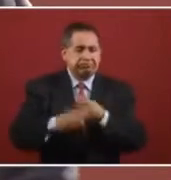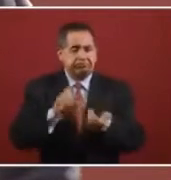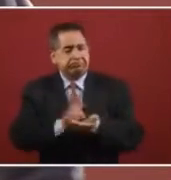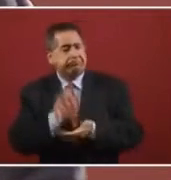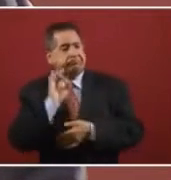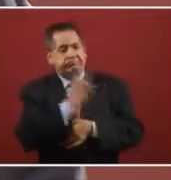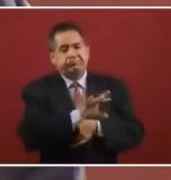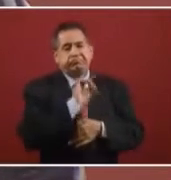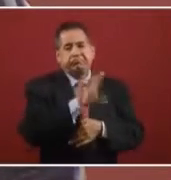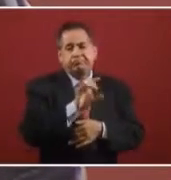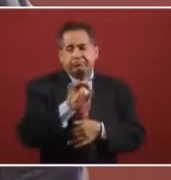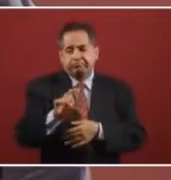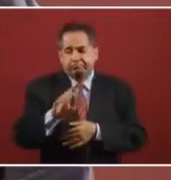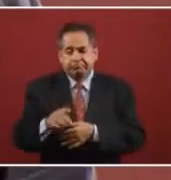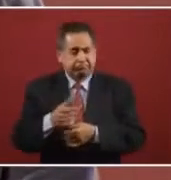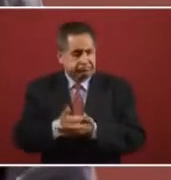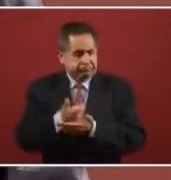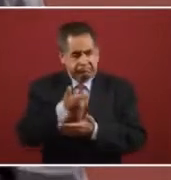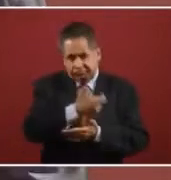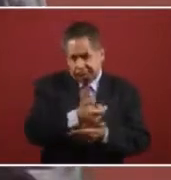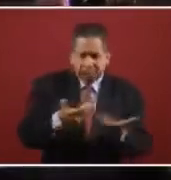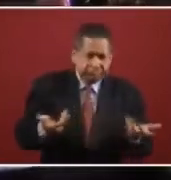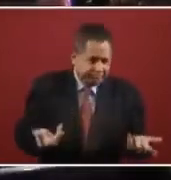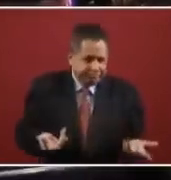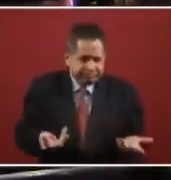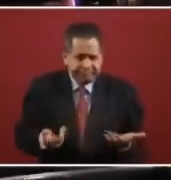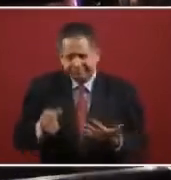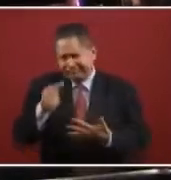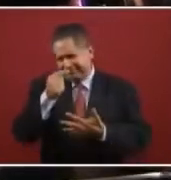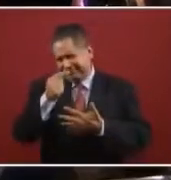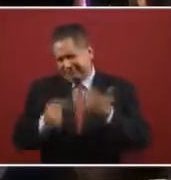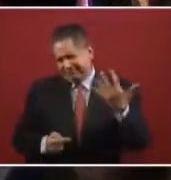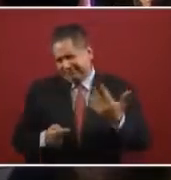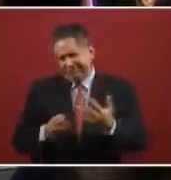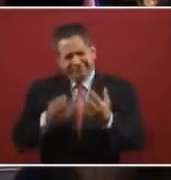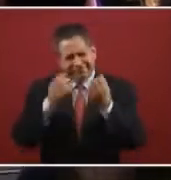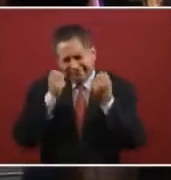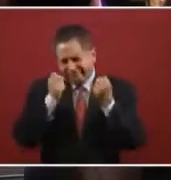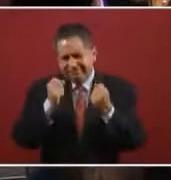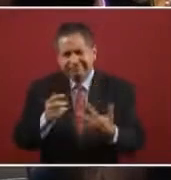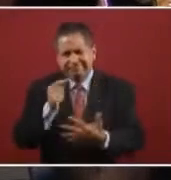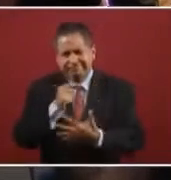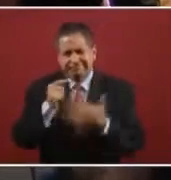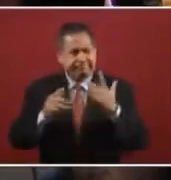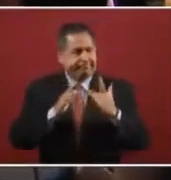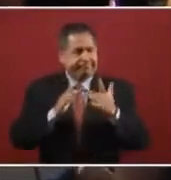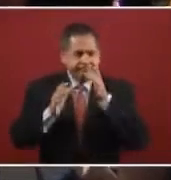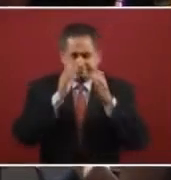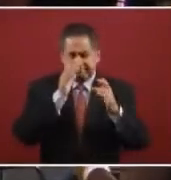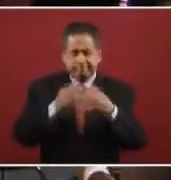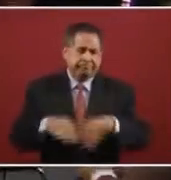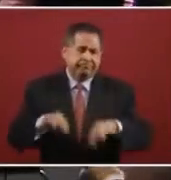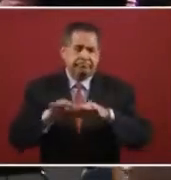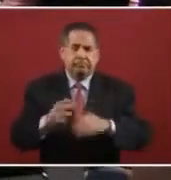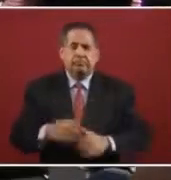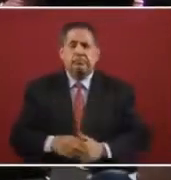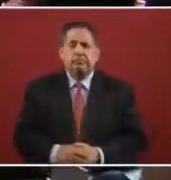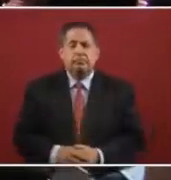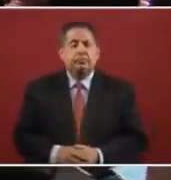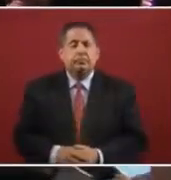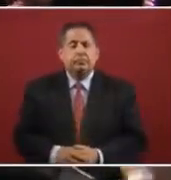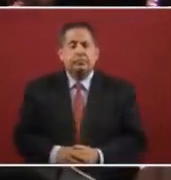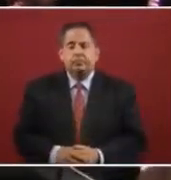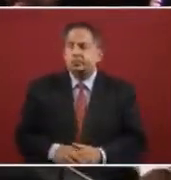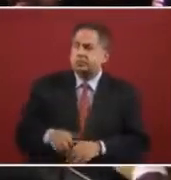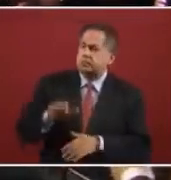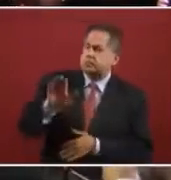their, receive their benefits. It's a web of communication that's